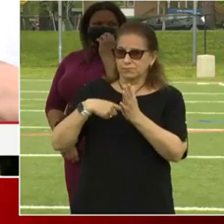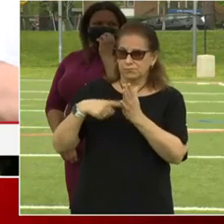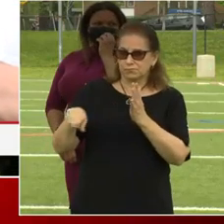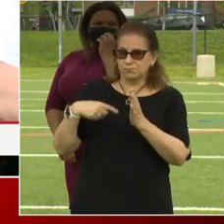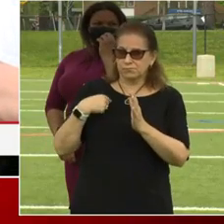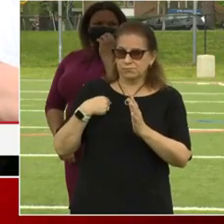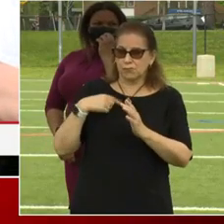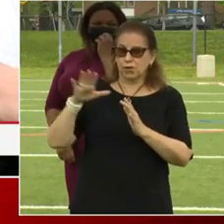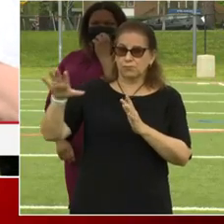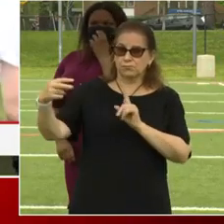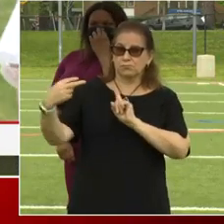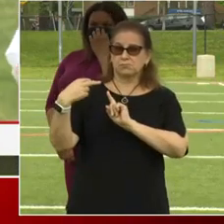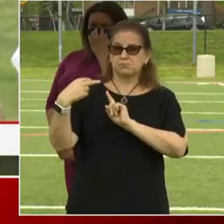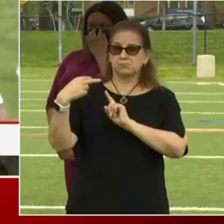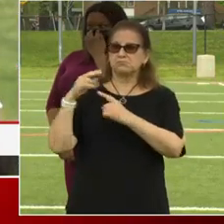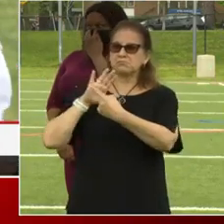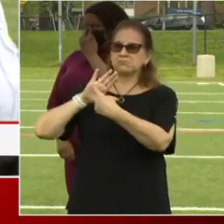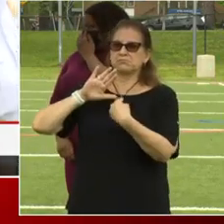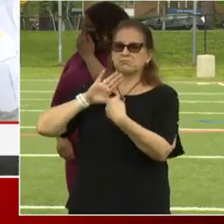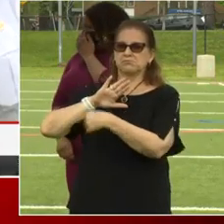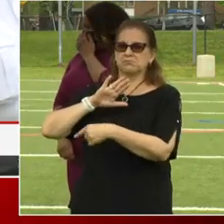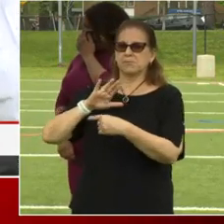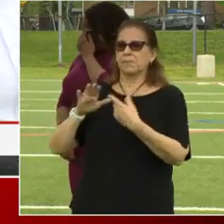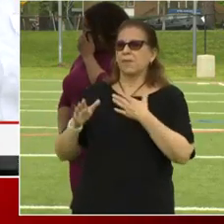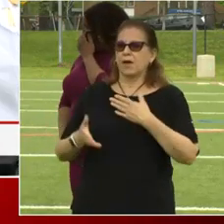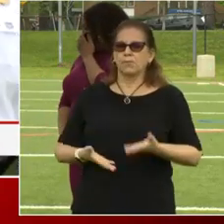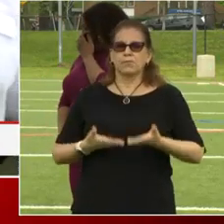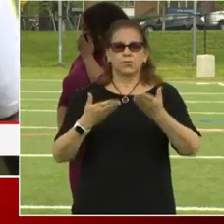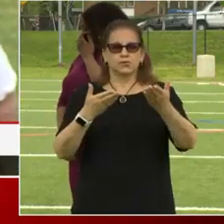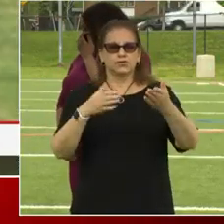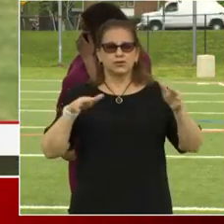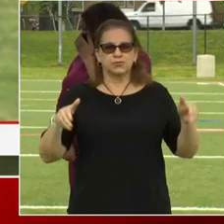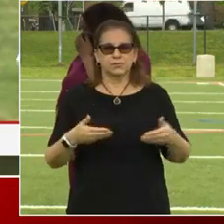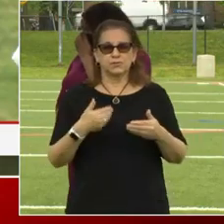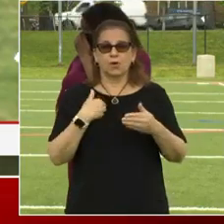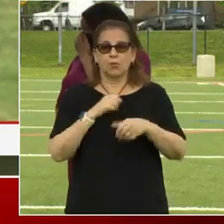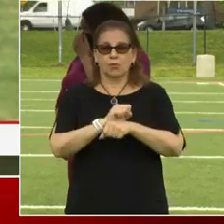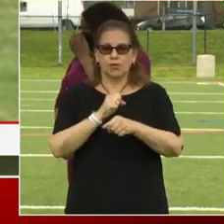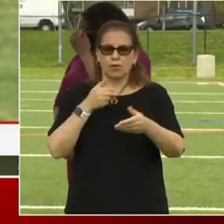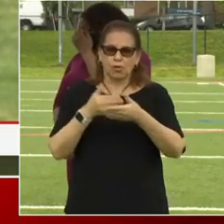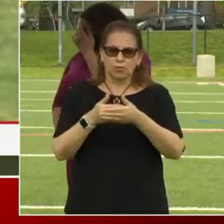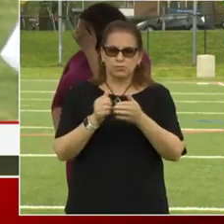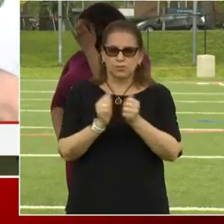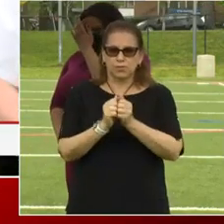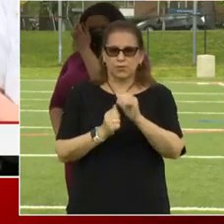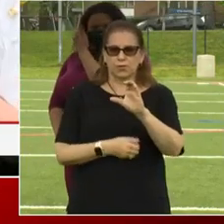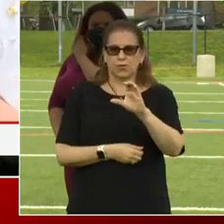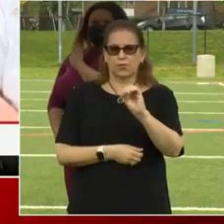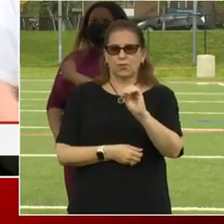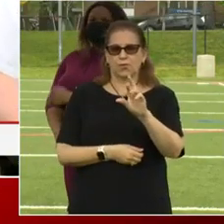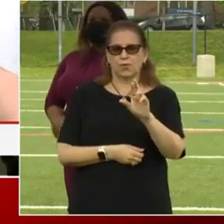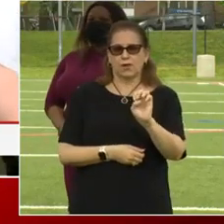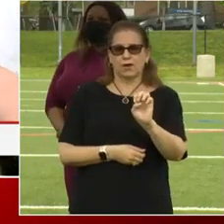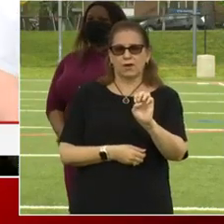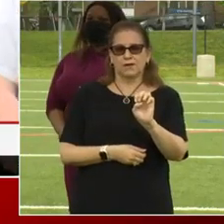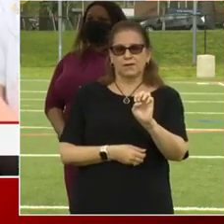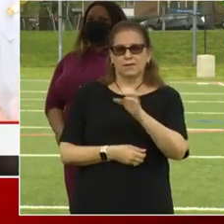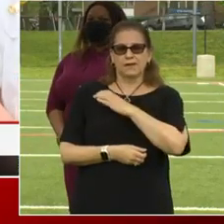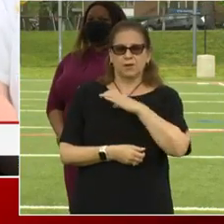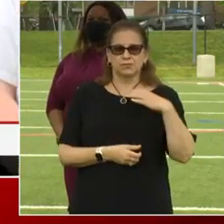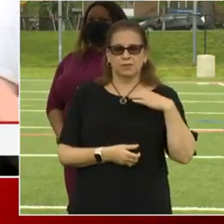from that criticism of the bill as introduced. We worked closely with CORE, that's the Council Office on Racial Equity, and we made